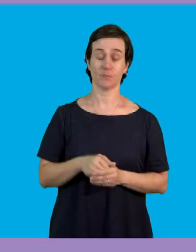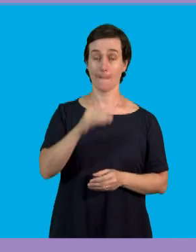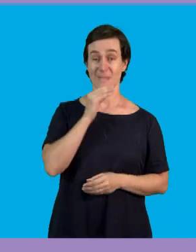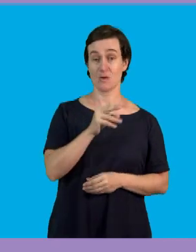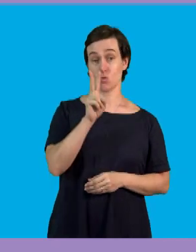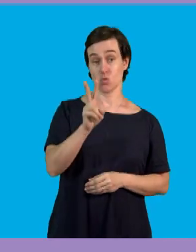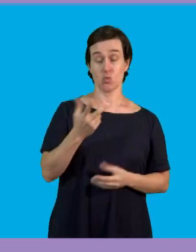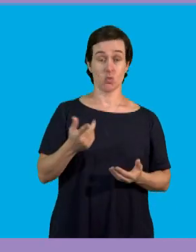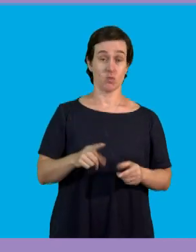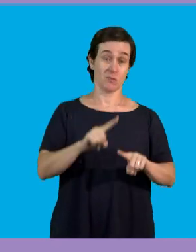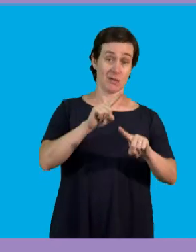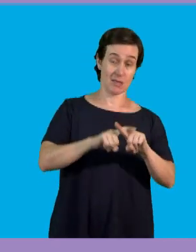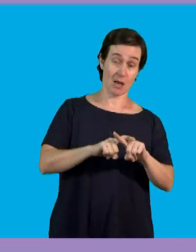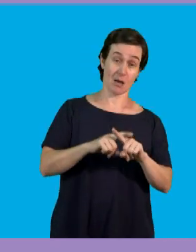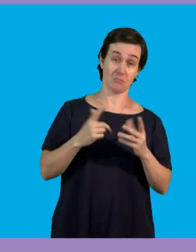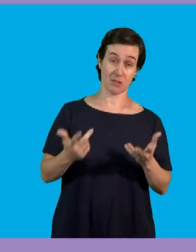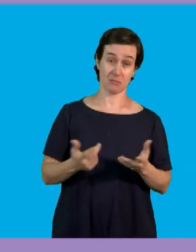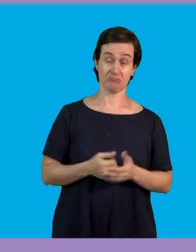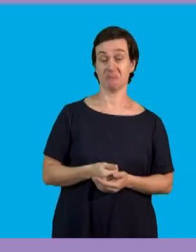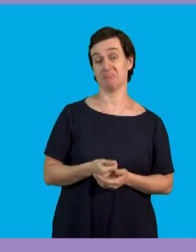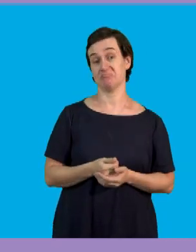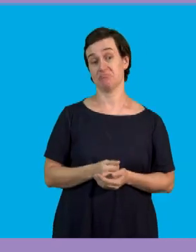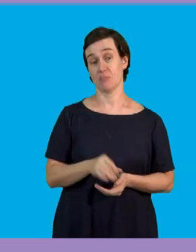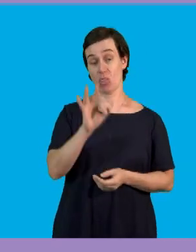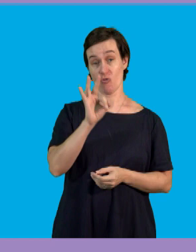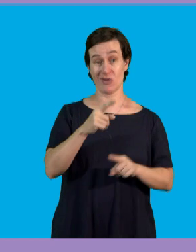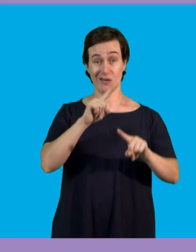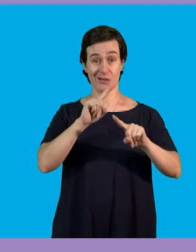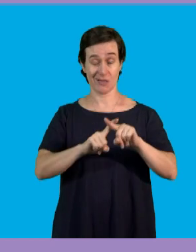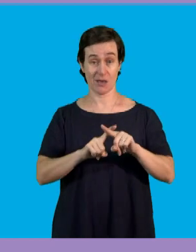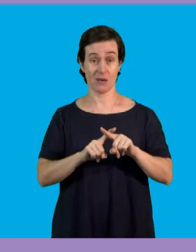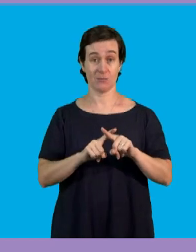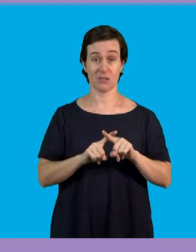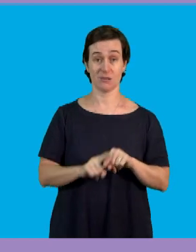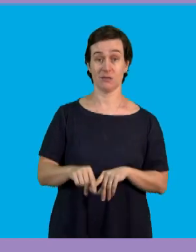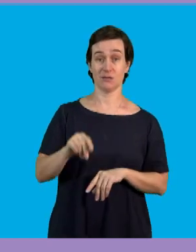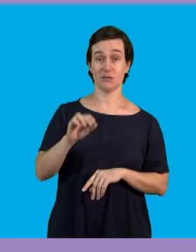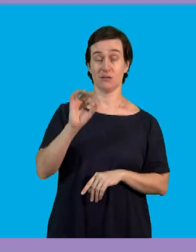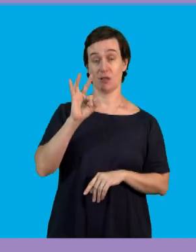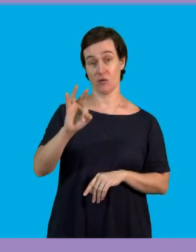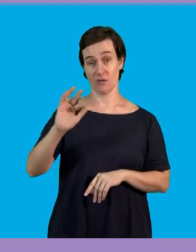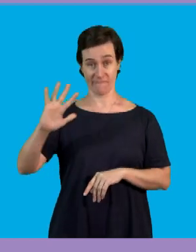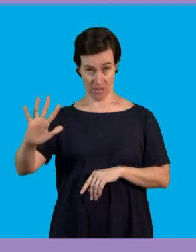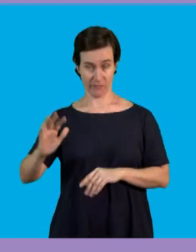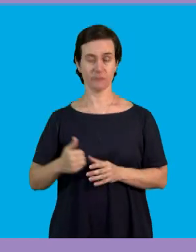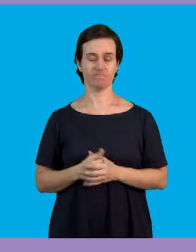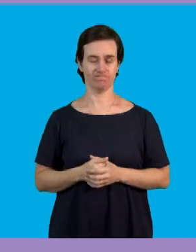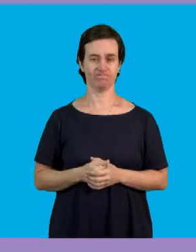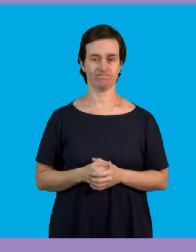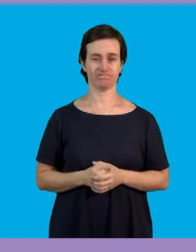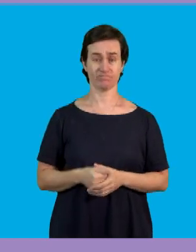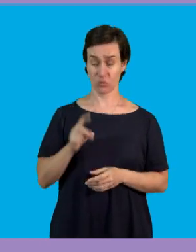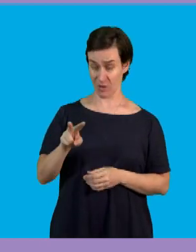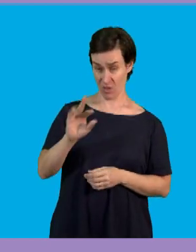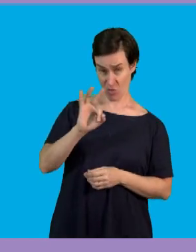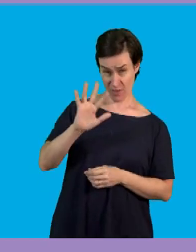further. 105 comes from 3 multiplied by 35. And when we